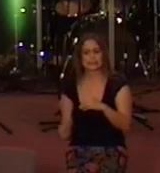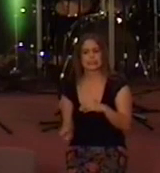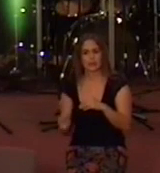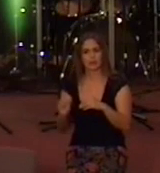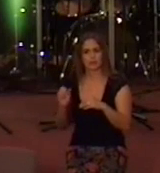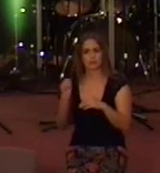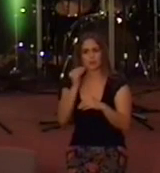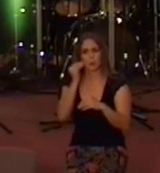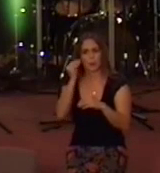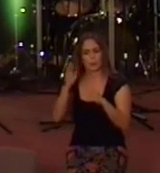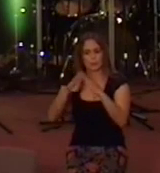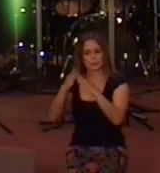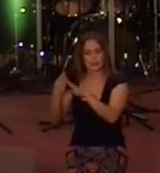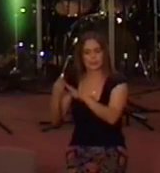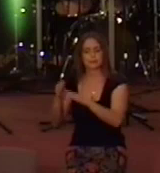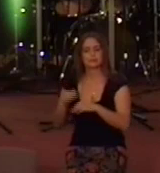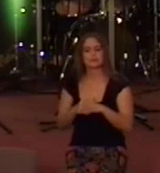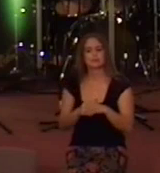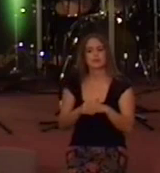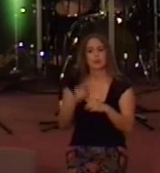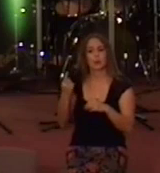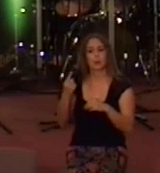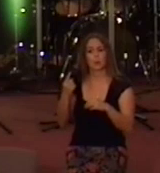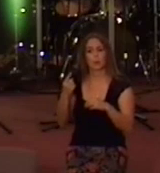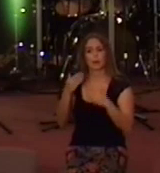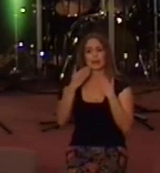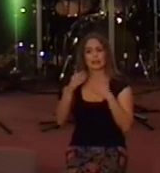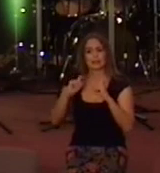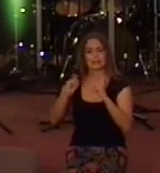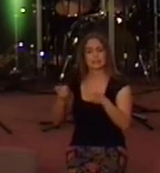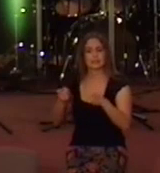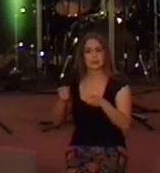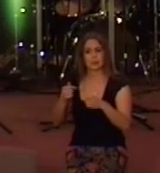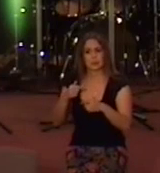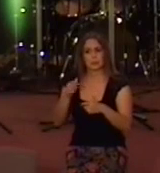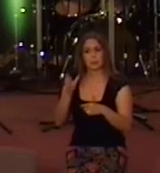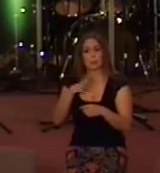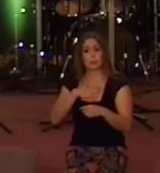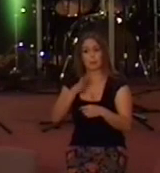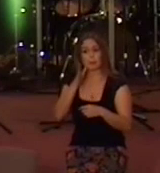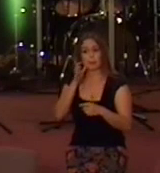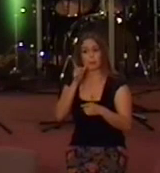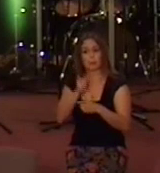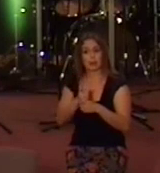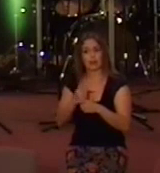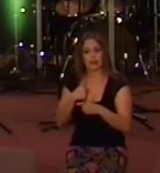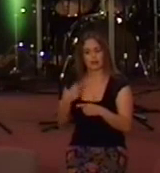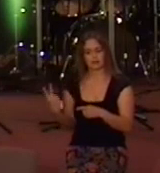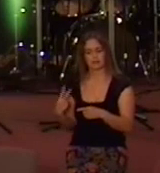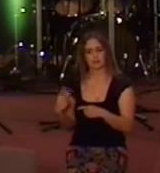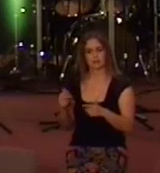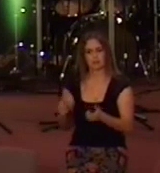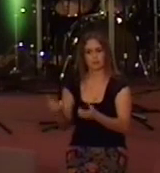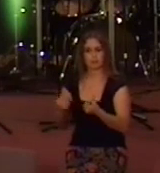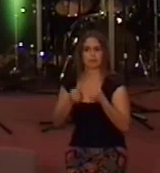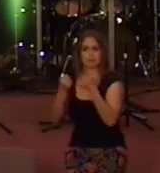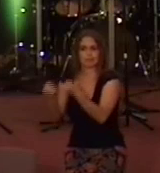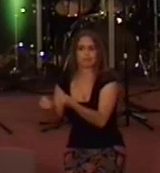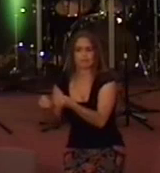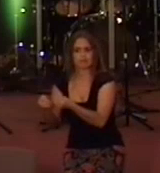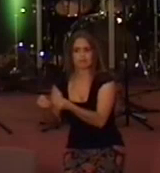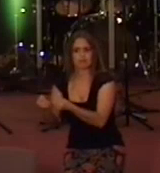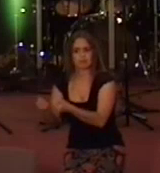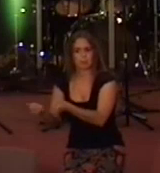And so one Thanksgiving, my brother Casey and I went down, picked him up, and brought him back for Thanksgiving dinner. And I was